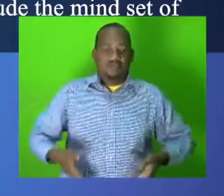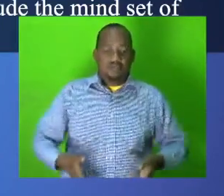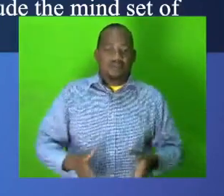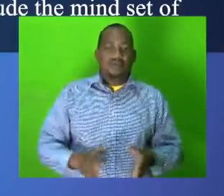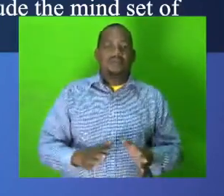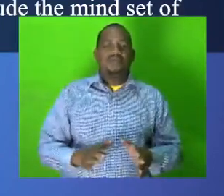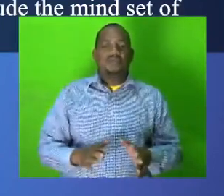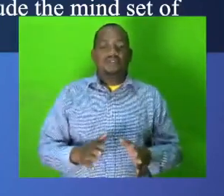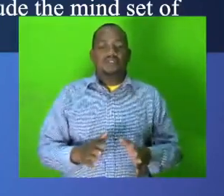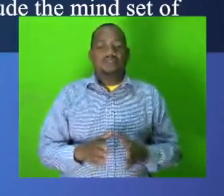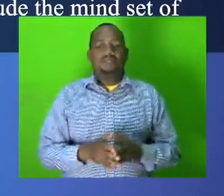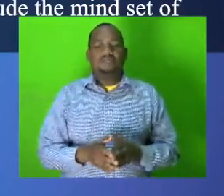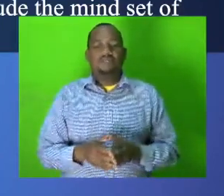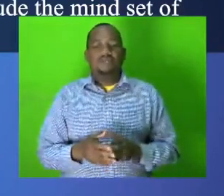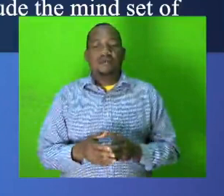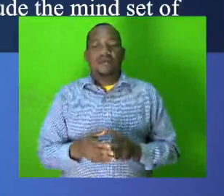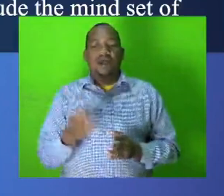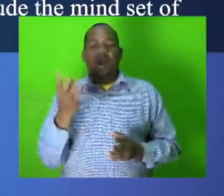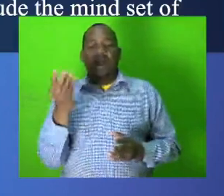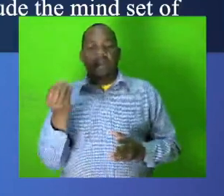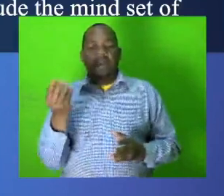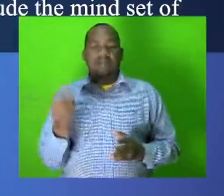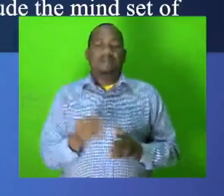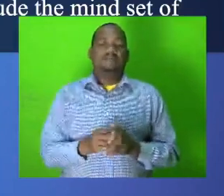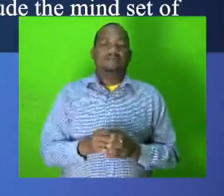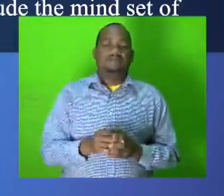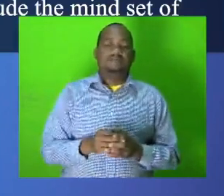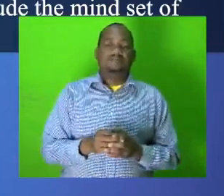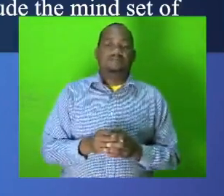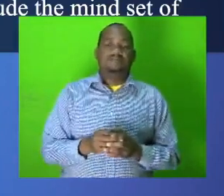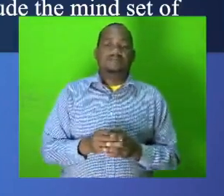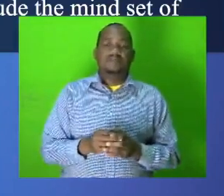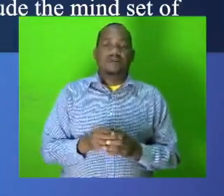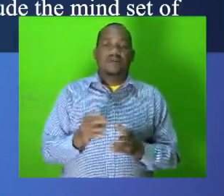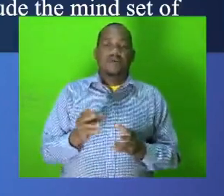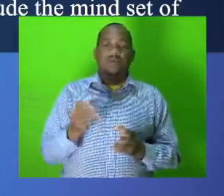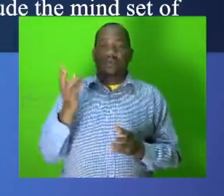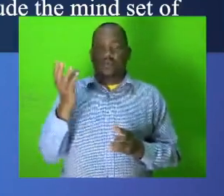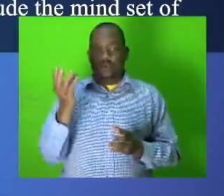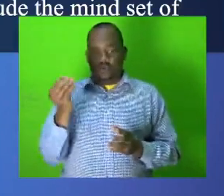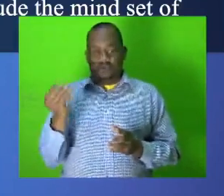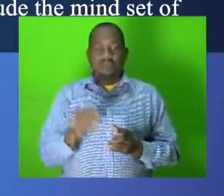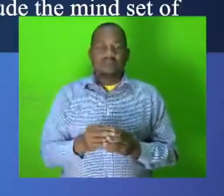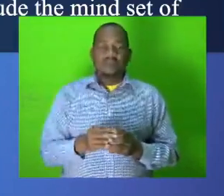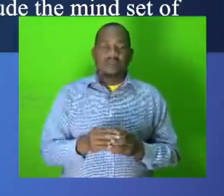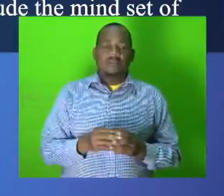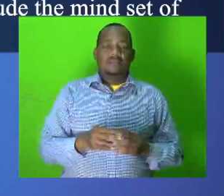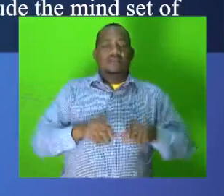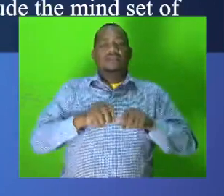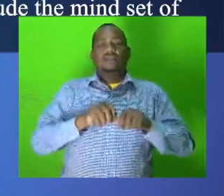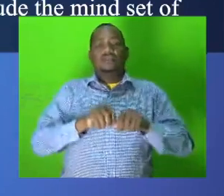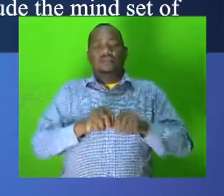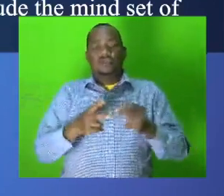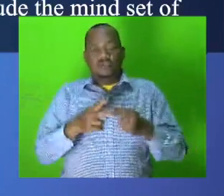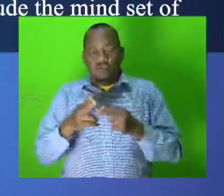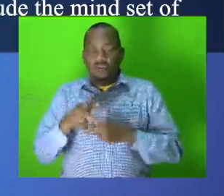chemical, can destroy the crops. So solution here